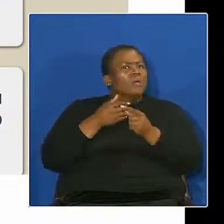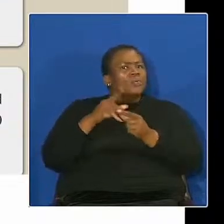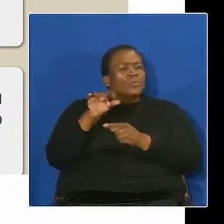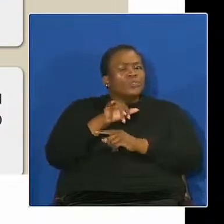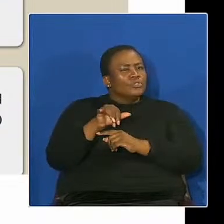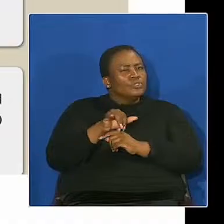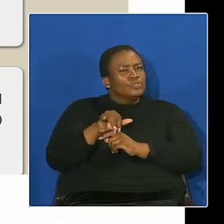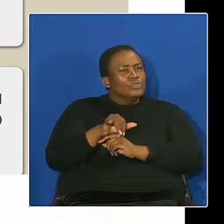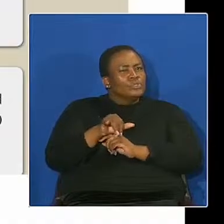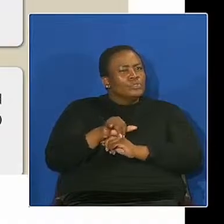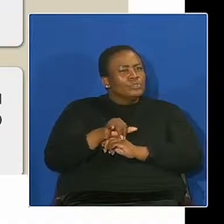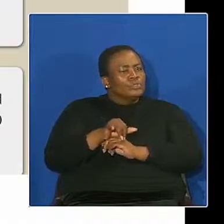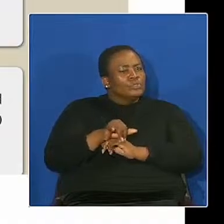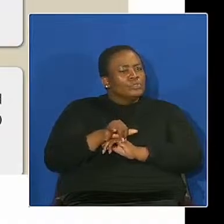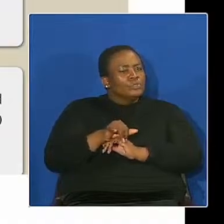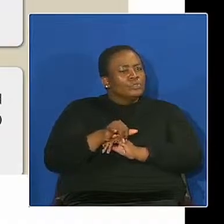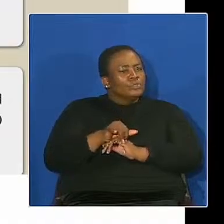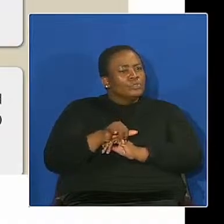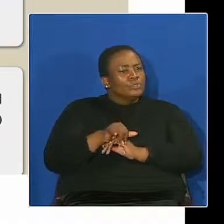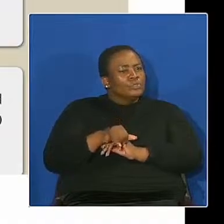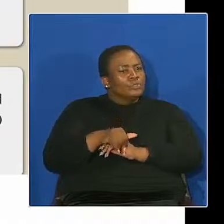being referred to?